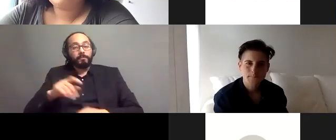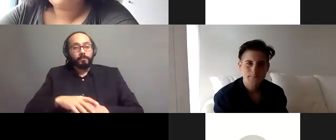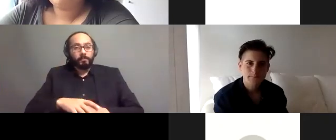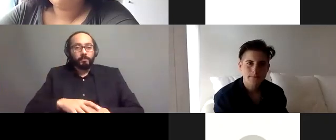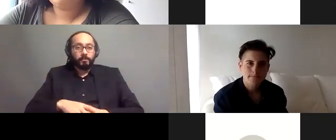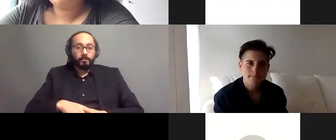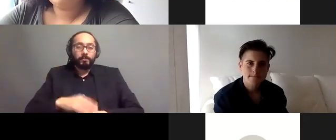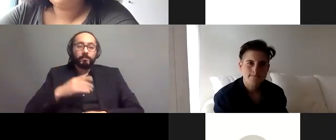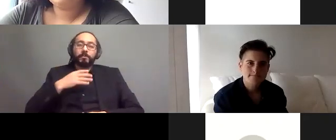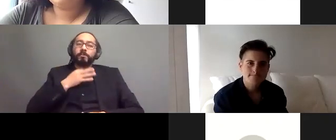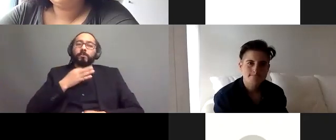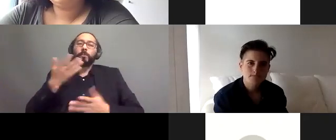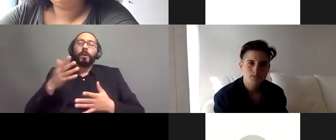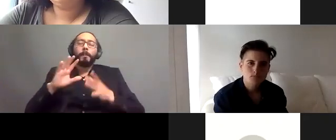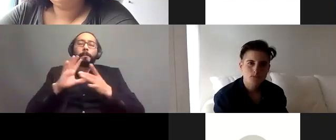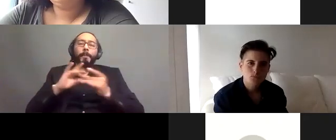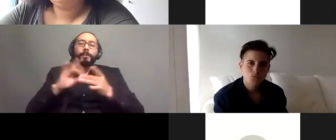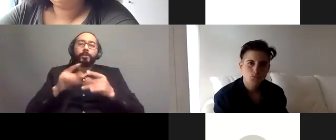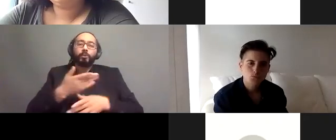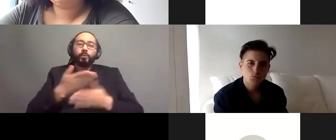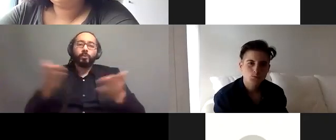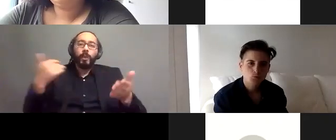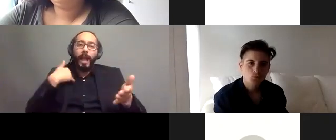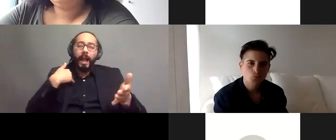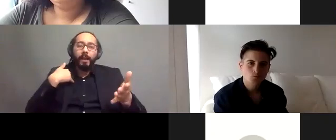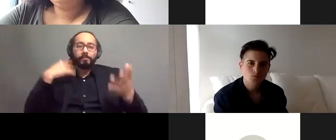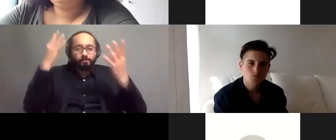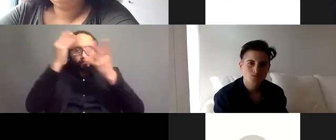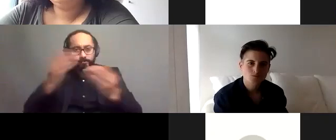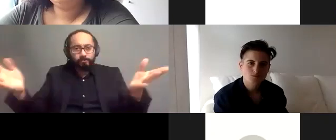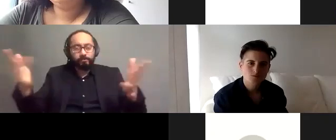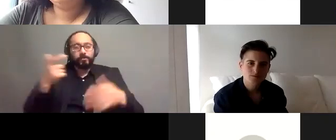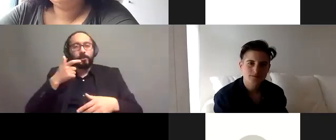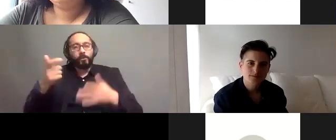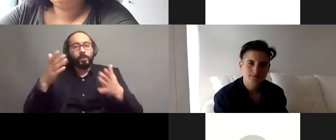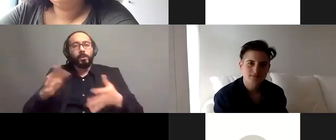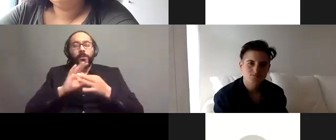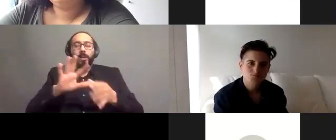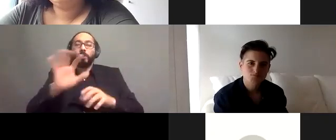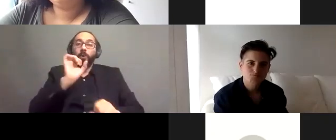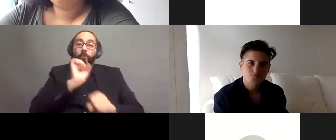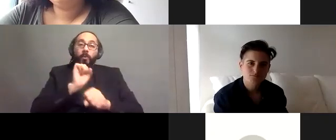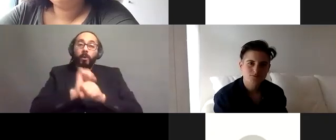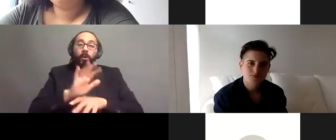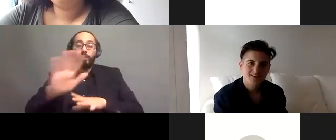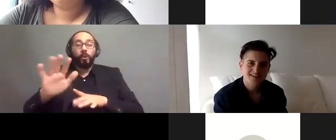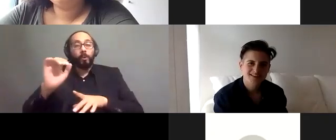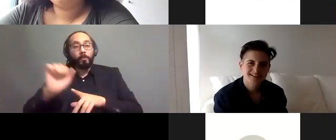messages do you have to leave to the viewers about your work, about your practice?